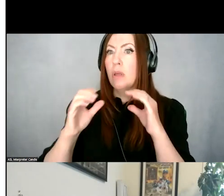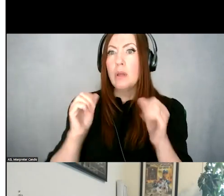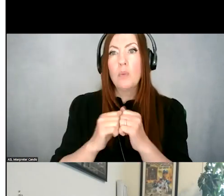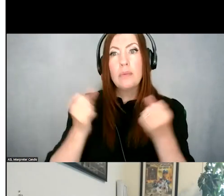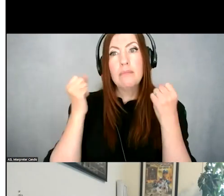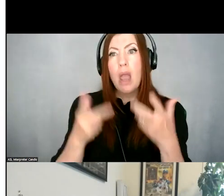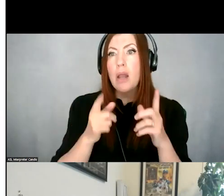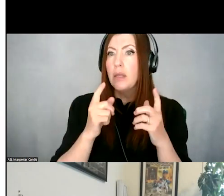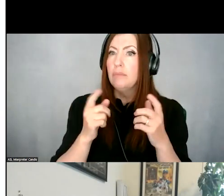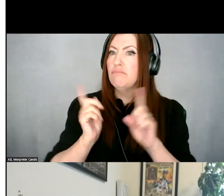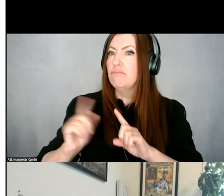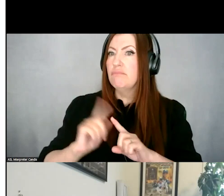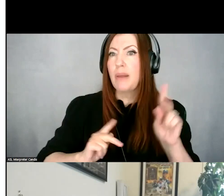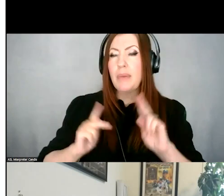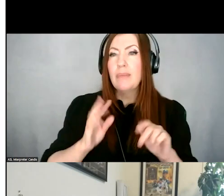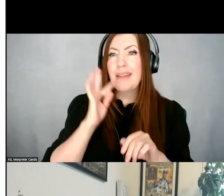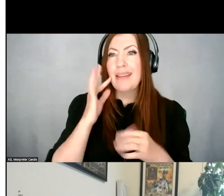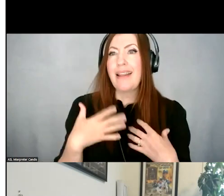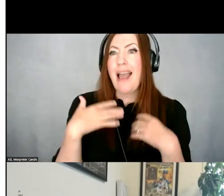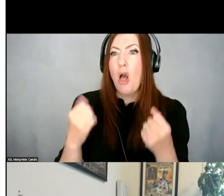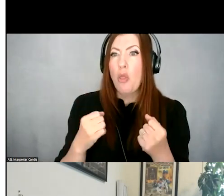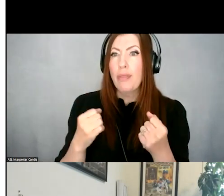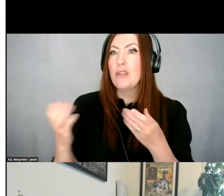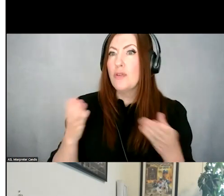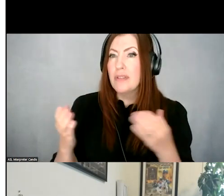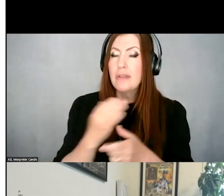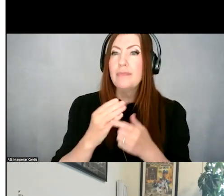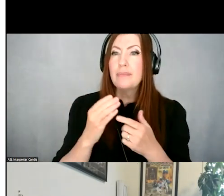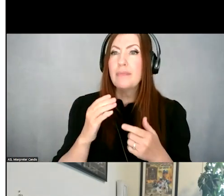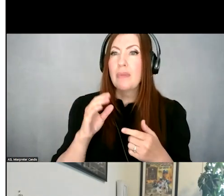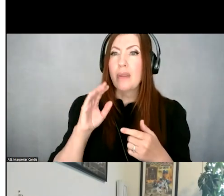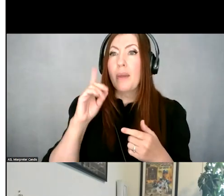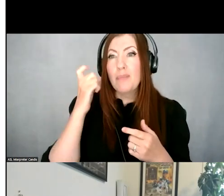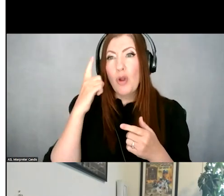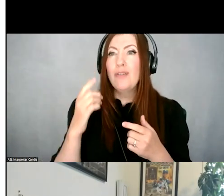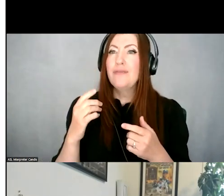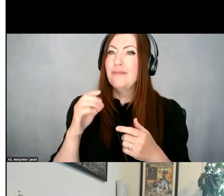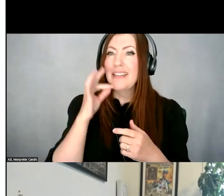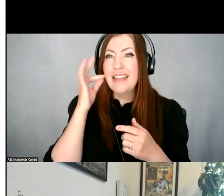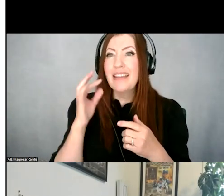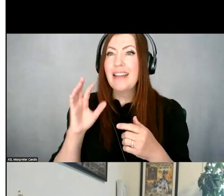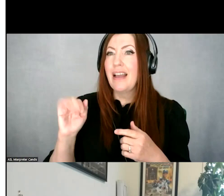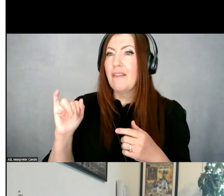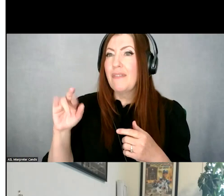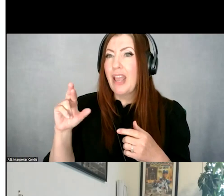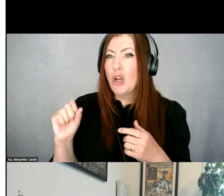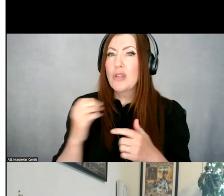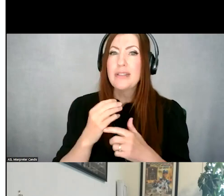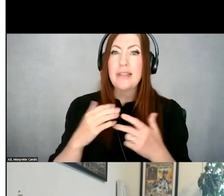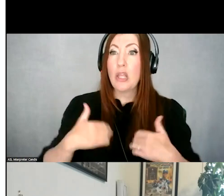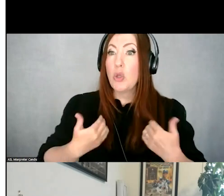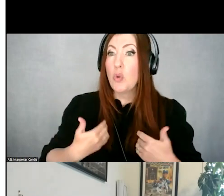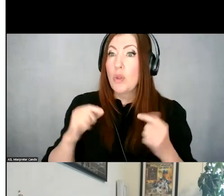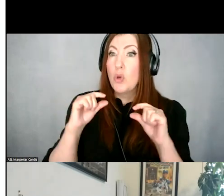people. We talk with the Indian Health Service, the Bureau of Indian Affairs. We talk to youth groups